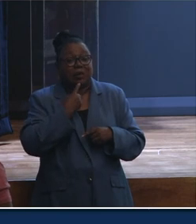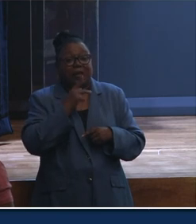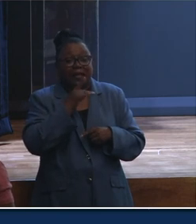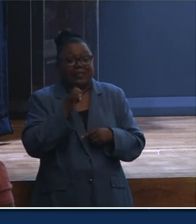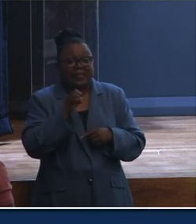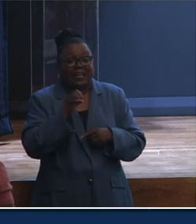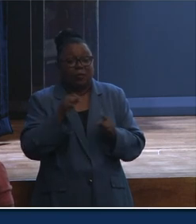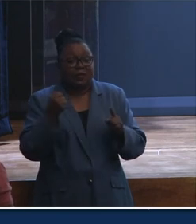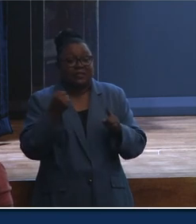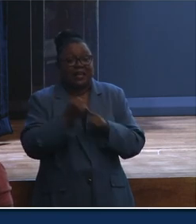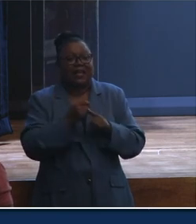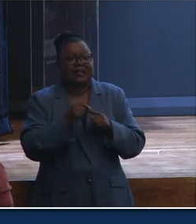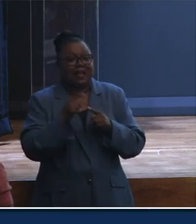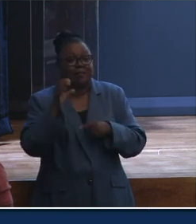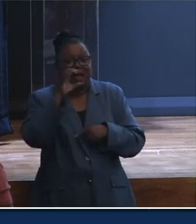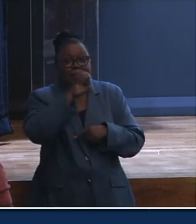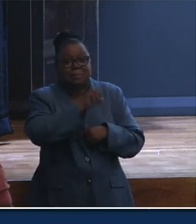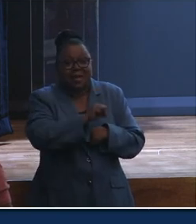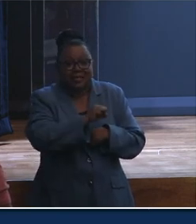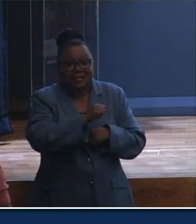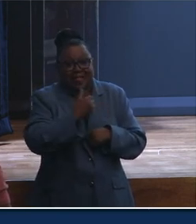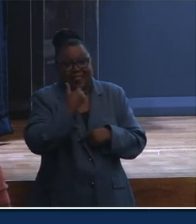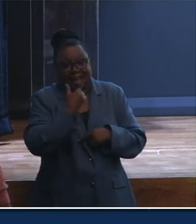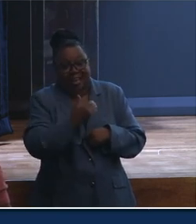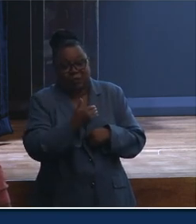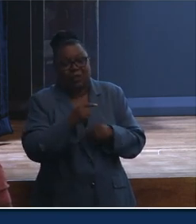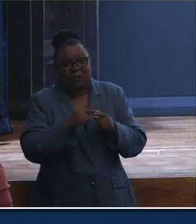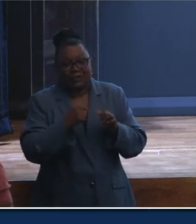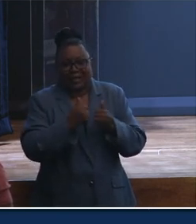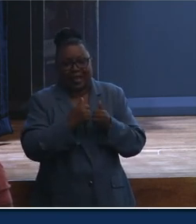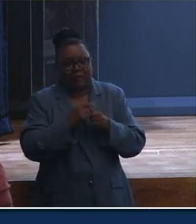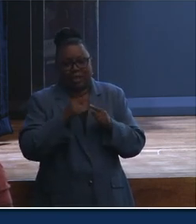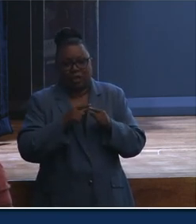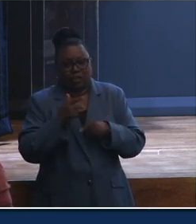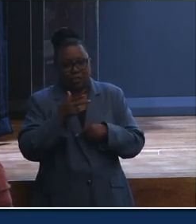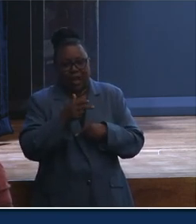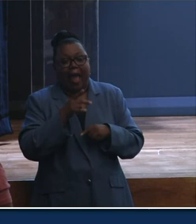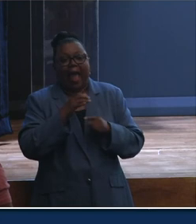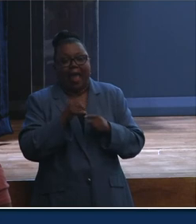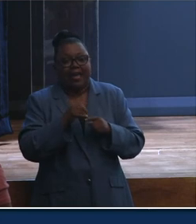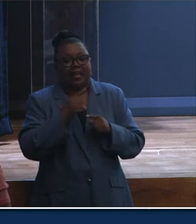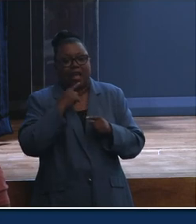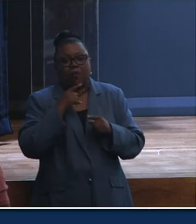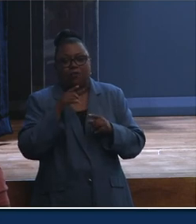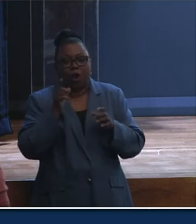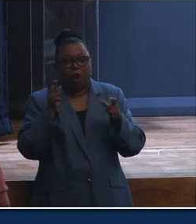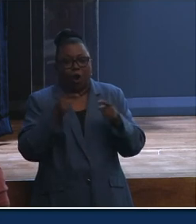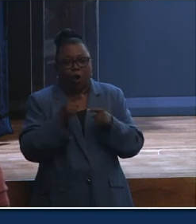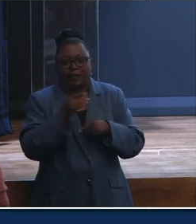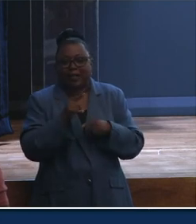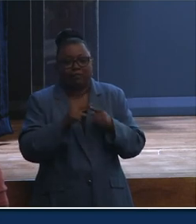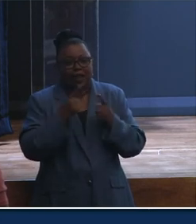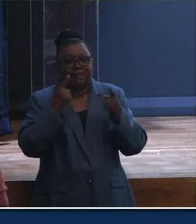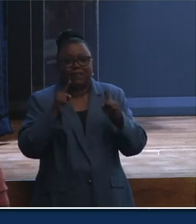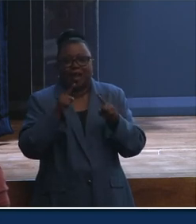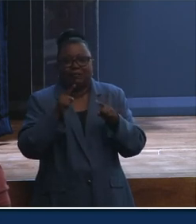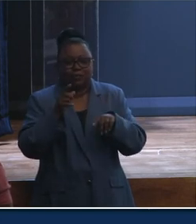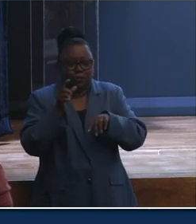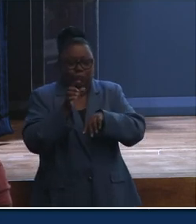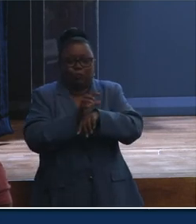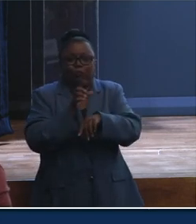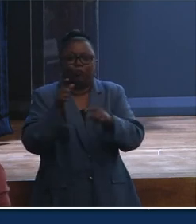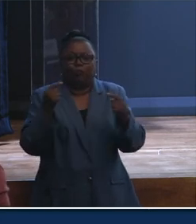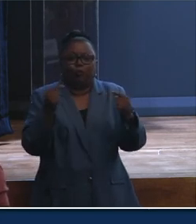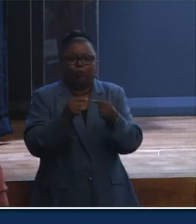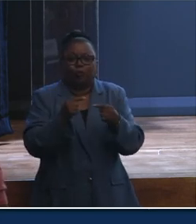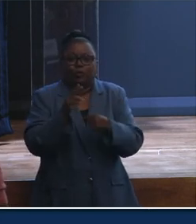was hit, except they missed, thankfully, because it was a game that couldn't shoot straight. And it was the bruised knee, it was the most famous bruised knee in sports history.